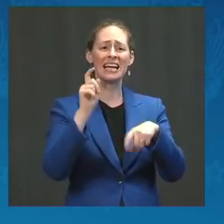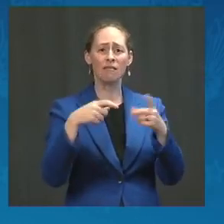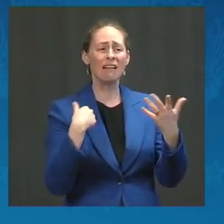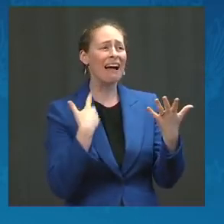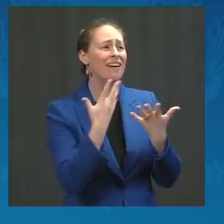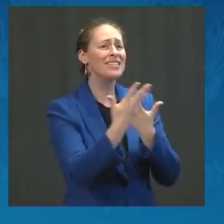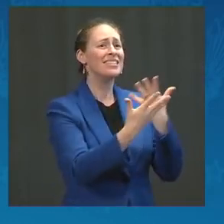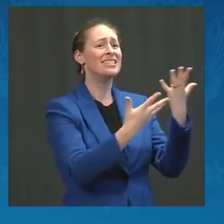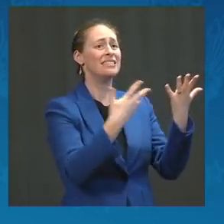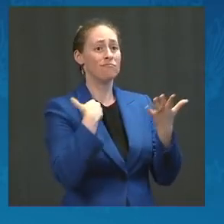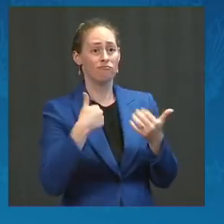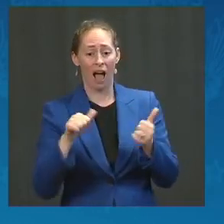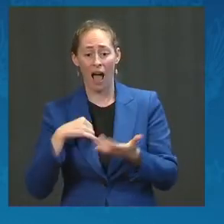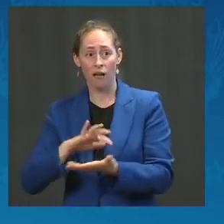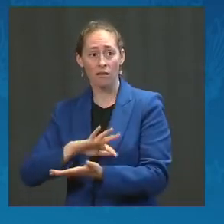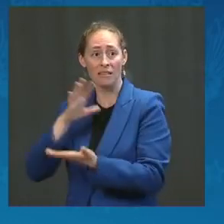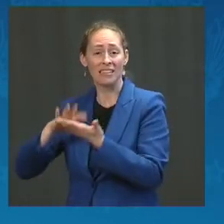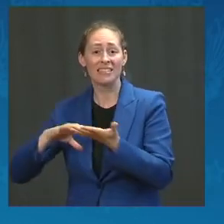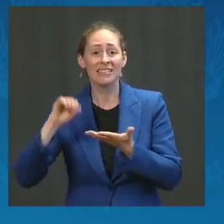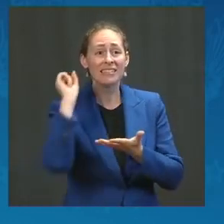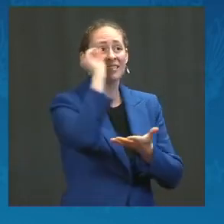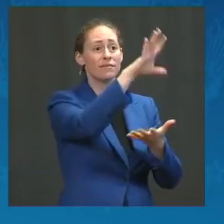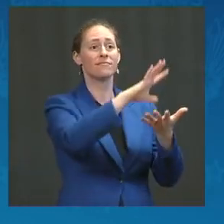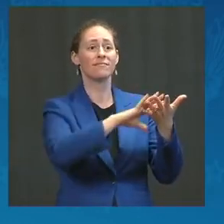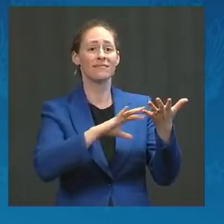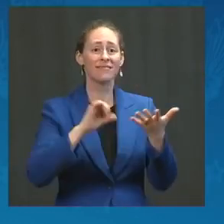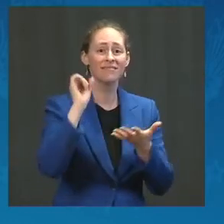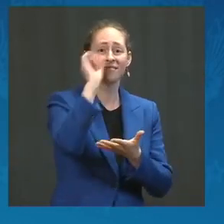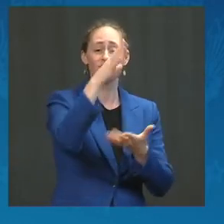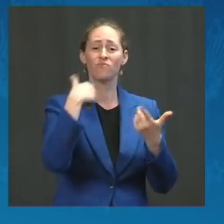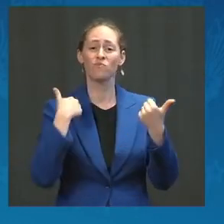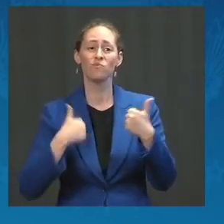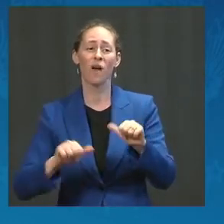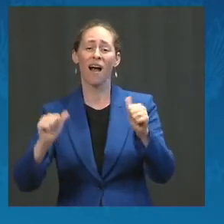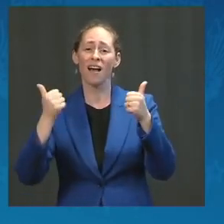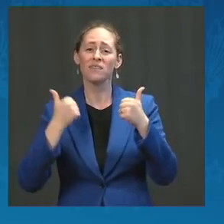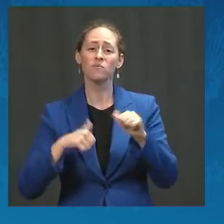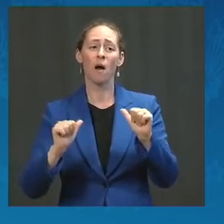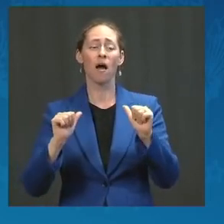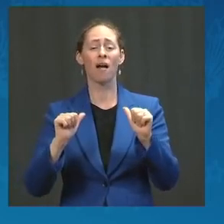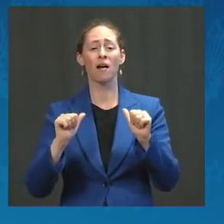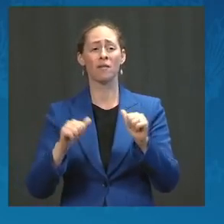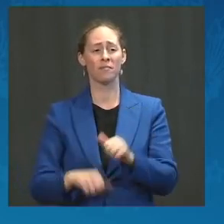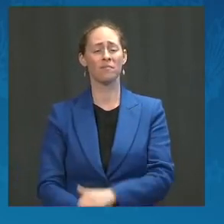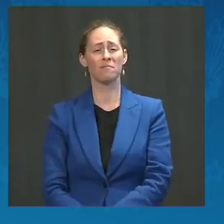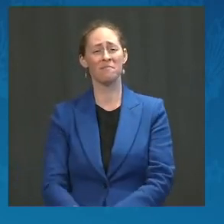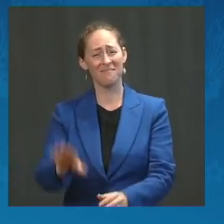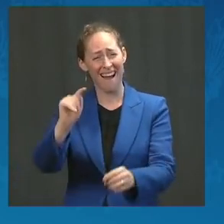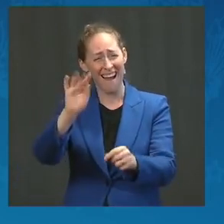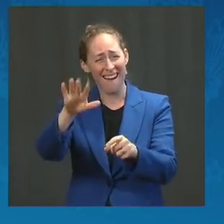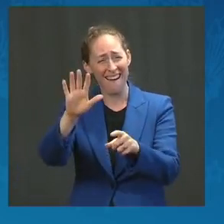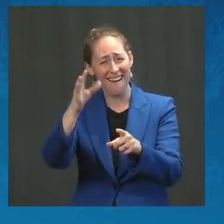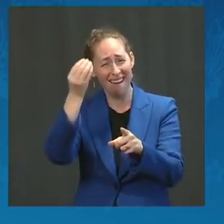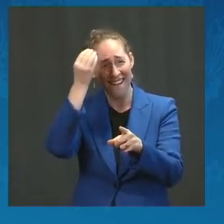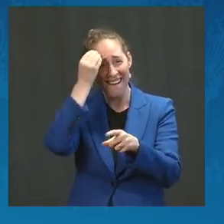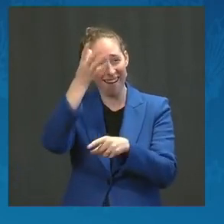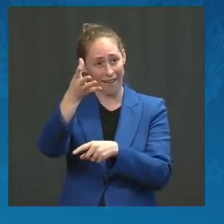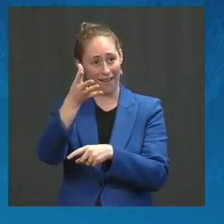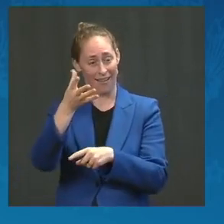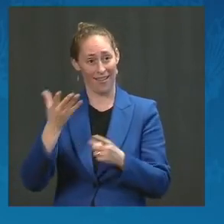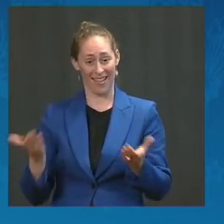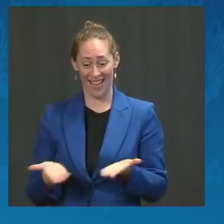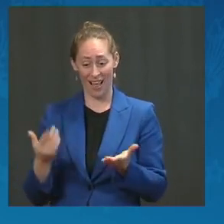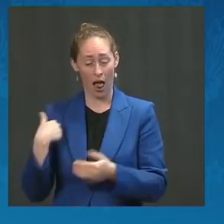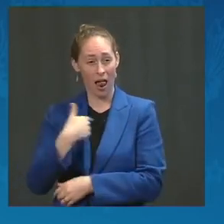sending millions of vaccines to people around the world. But folks, it's an American blessing that we have vaccines